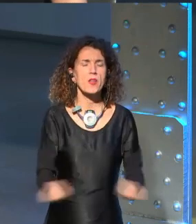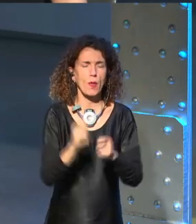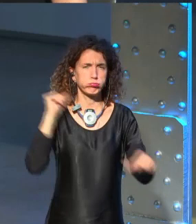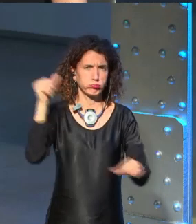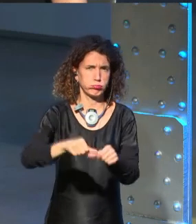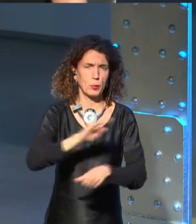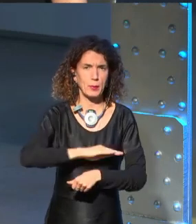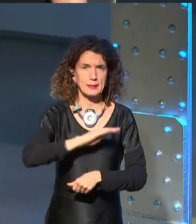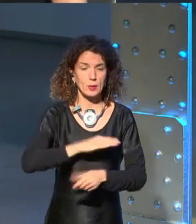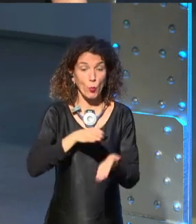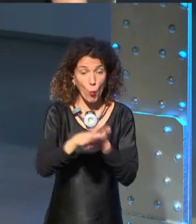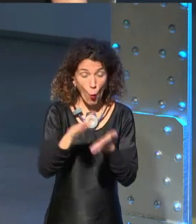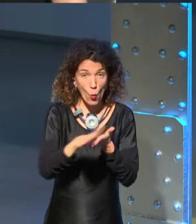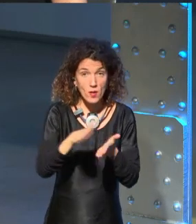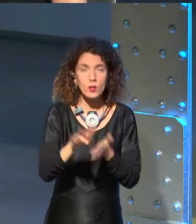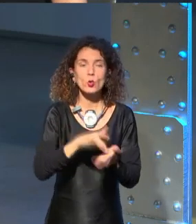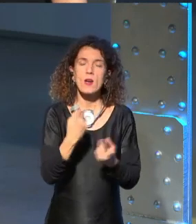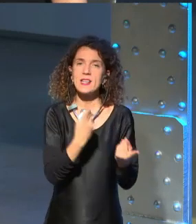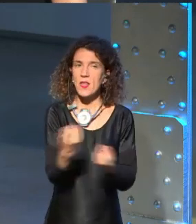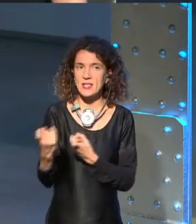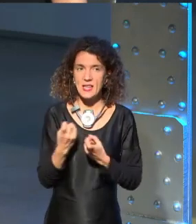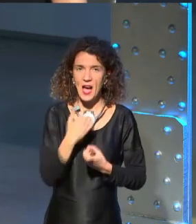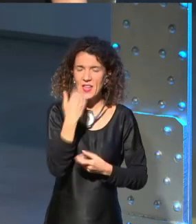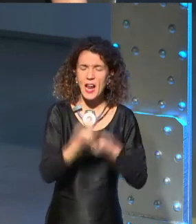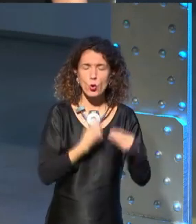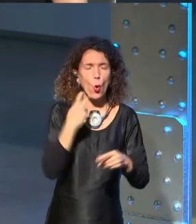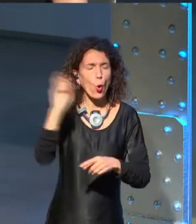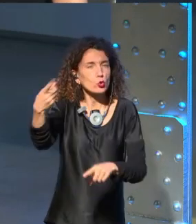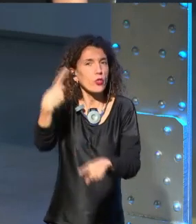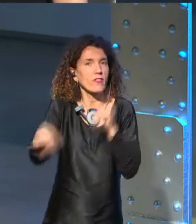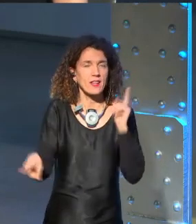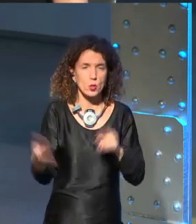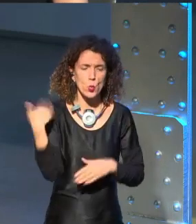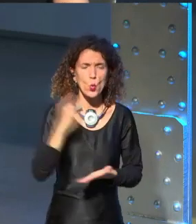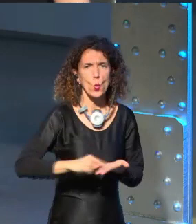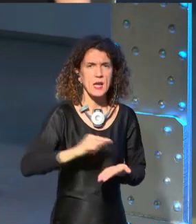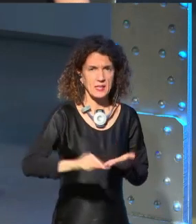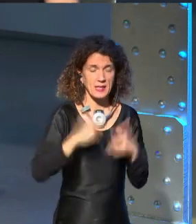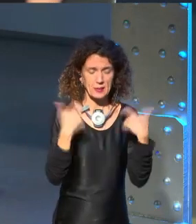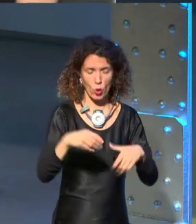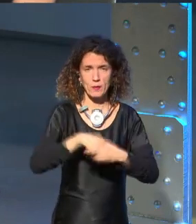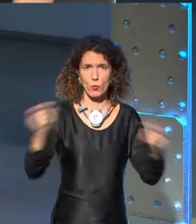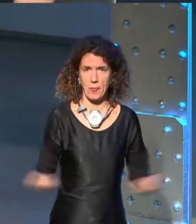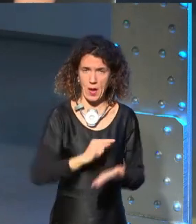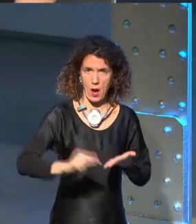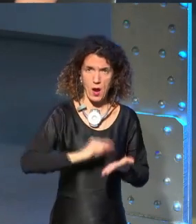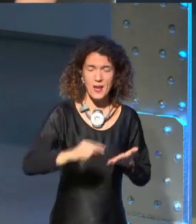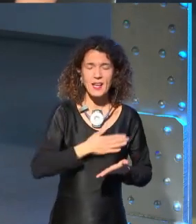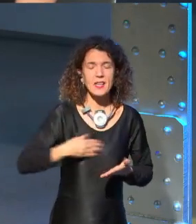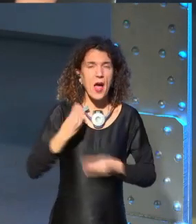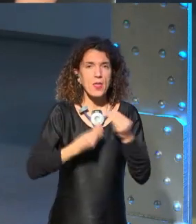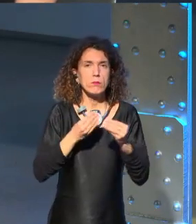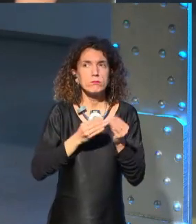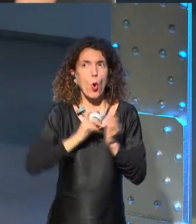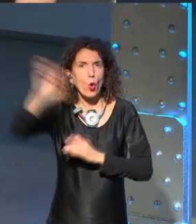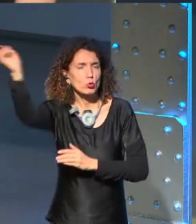this urge to do something totally, completely different. I was a writer in the advertising business, but I wanted to do something completely different. And